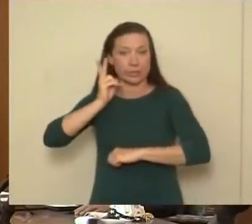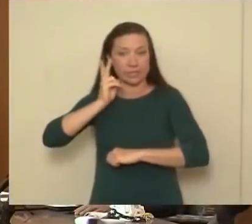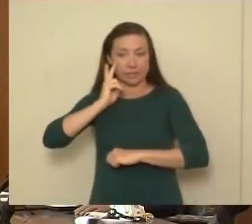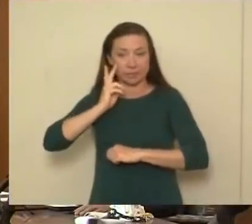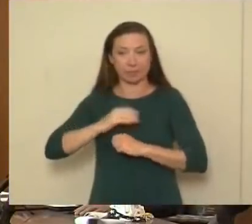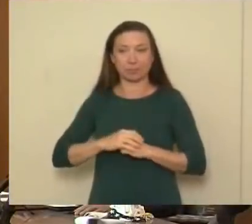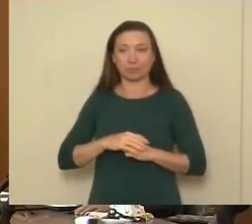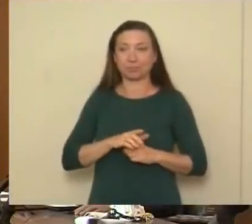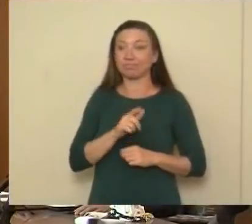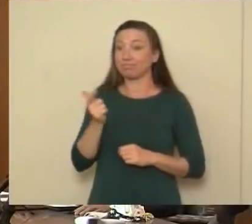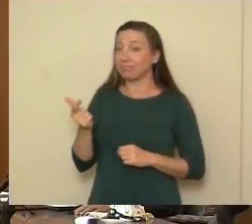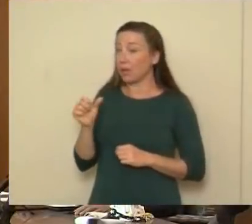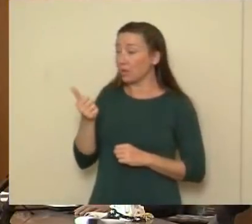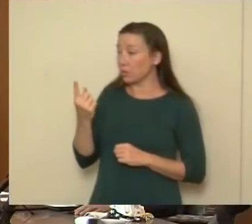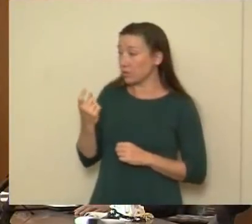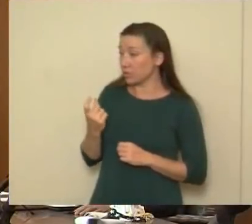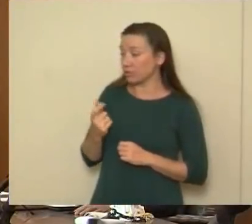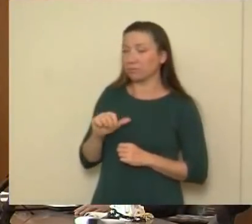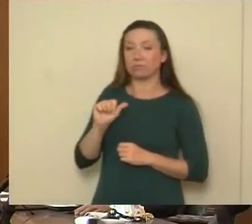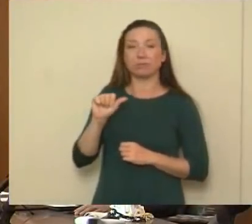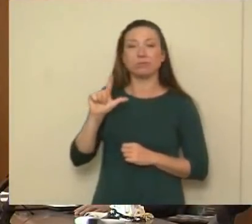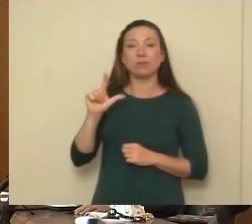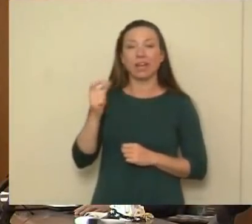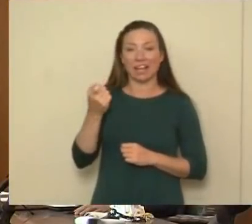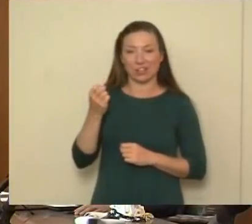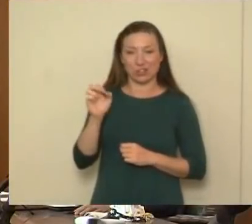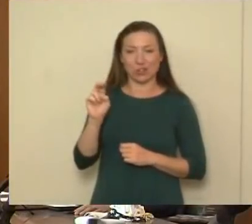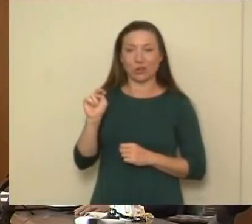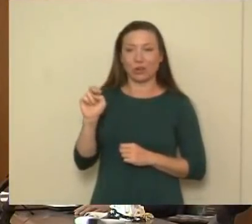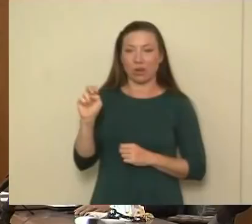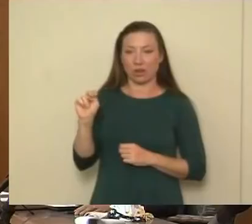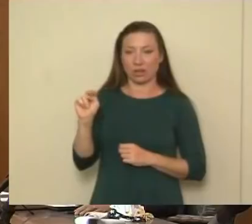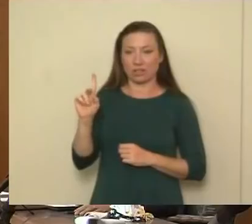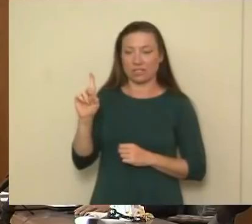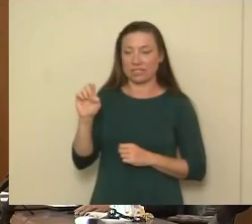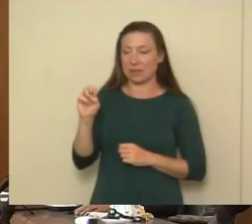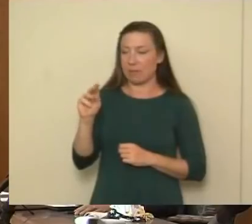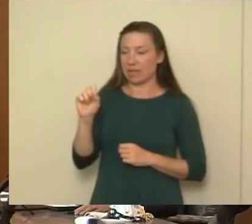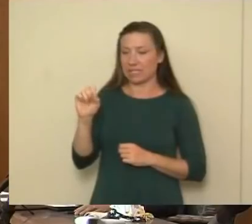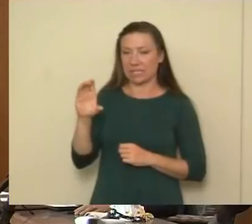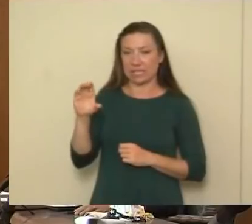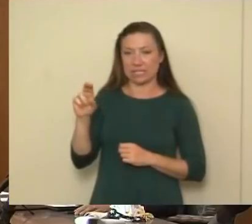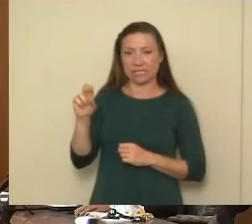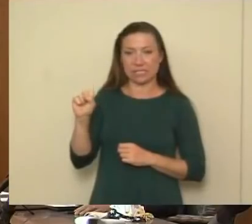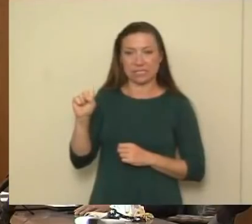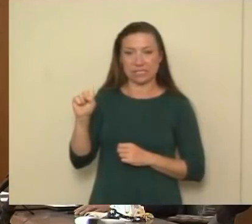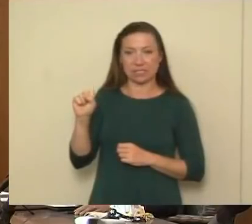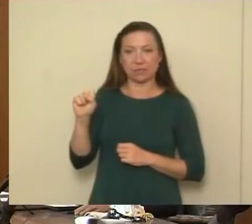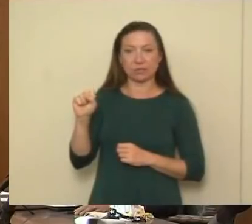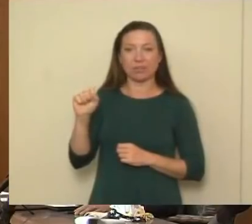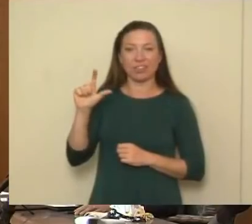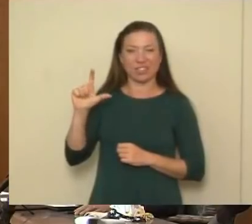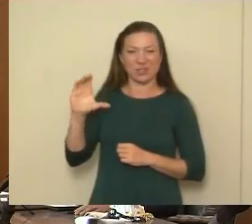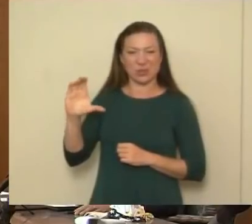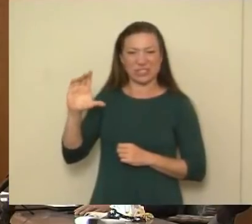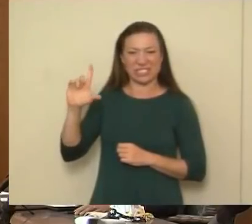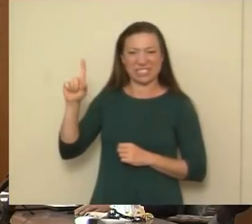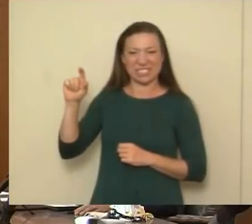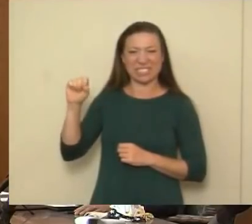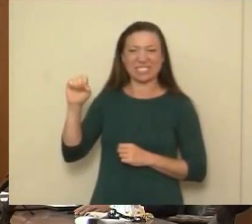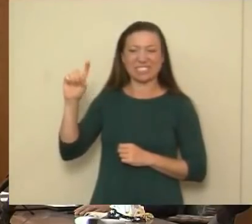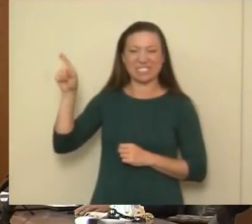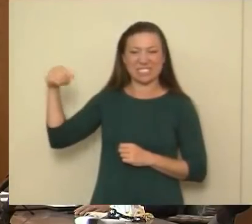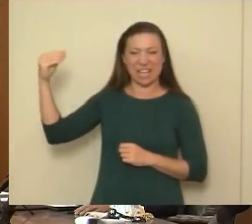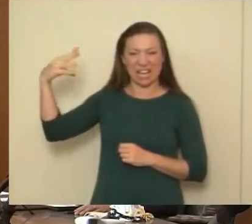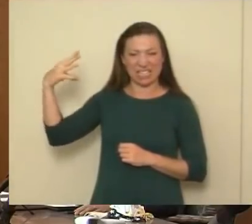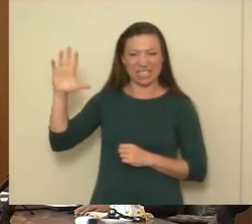Governor. Next, I'm going to go to Algernon Damassa with the Las Cruces Sun News. Algernon, you are unmuted. Go ahead. Thank you, Governor